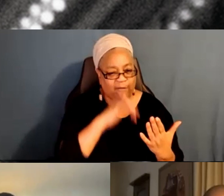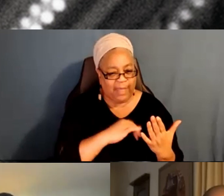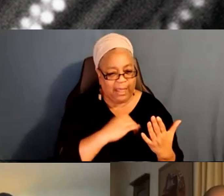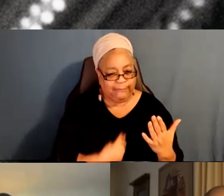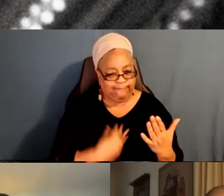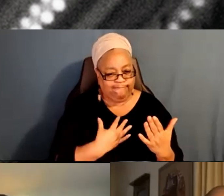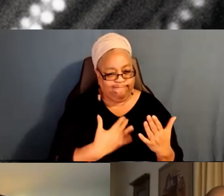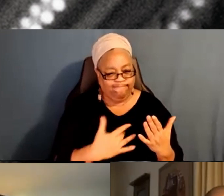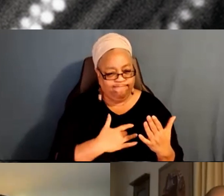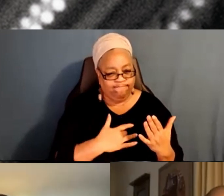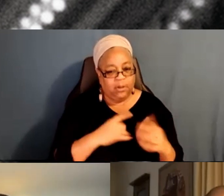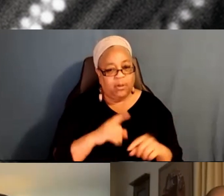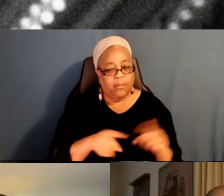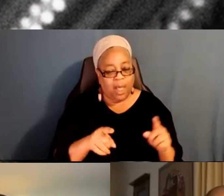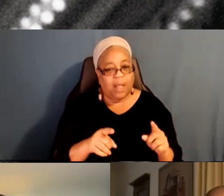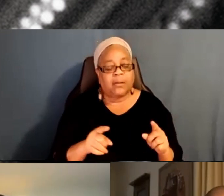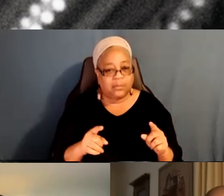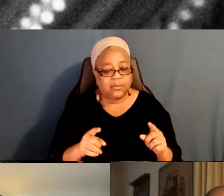of beauty and